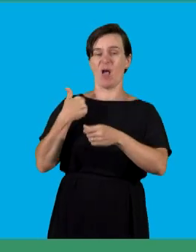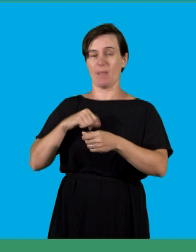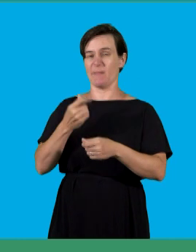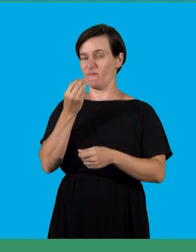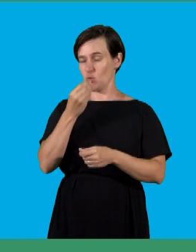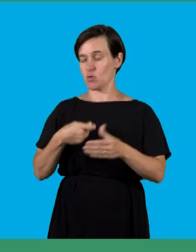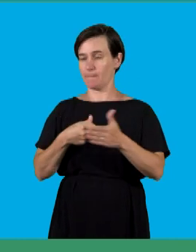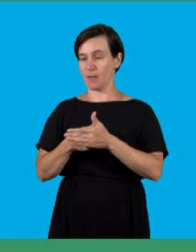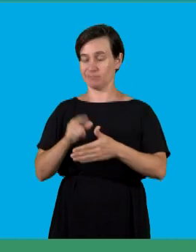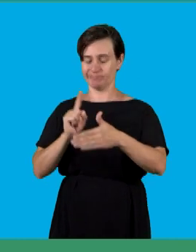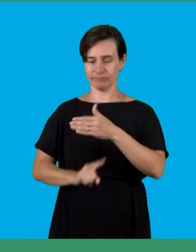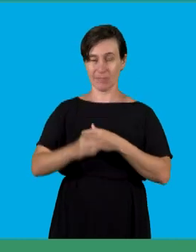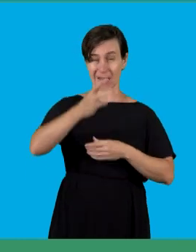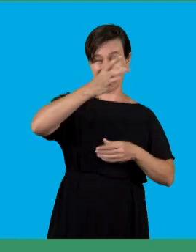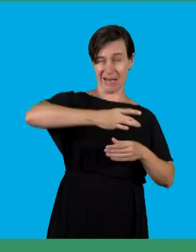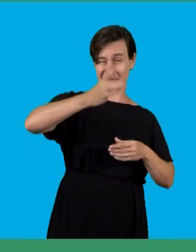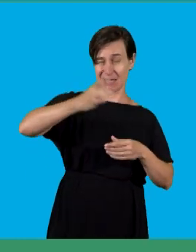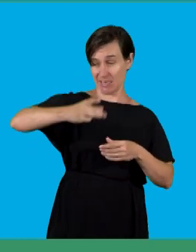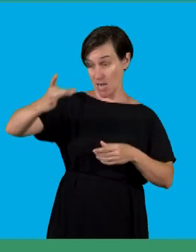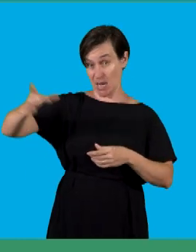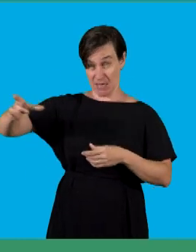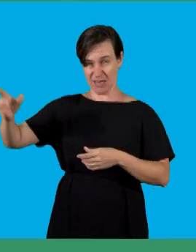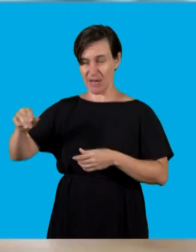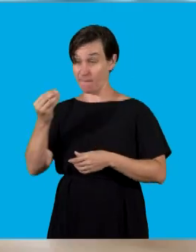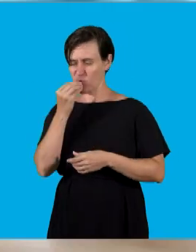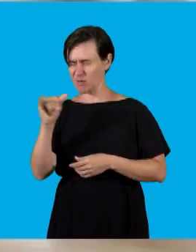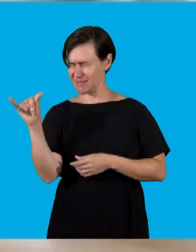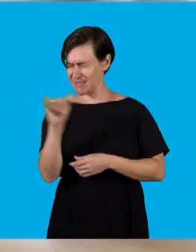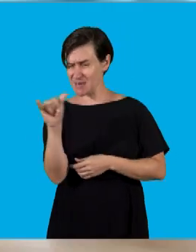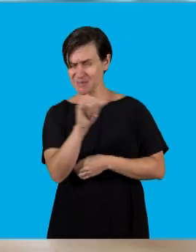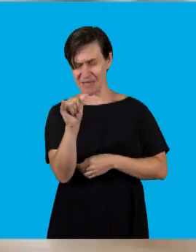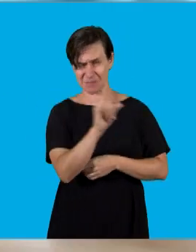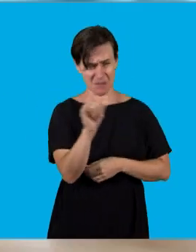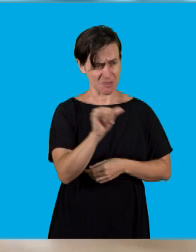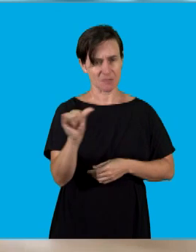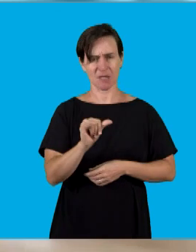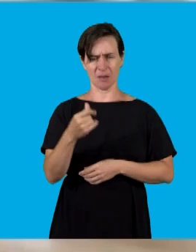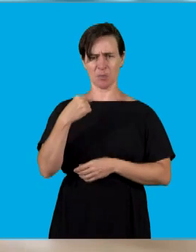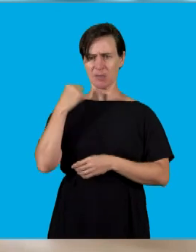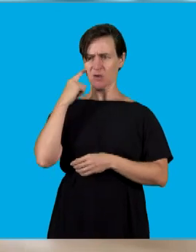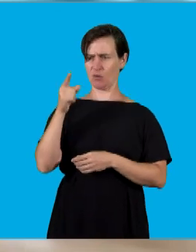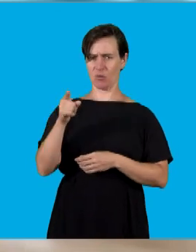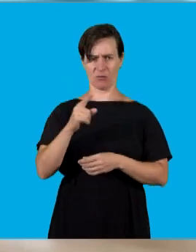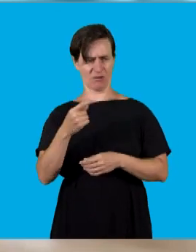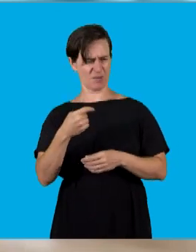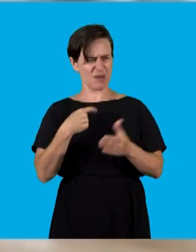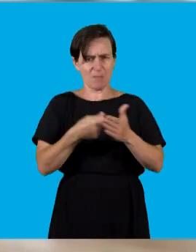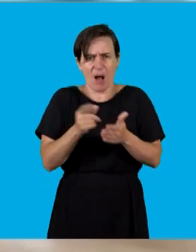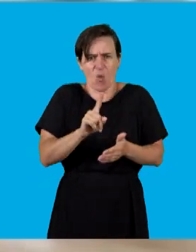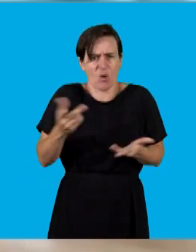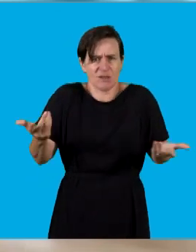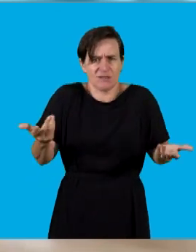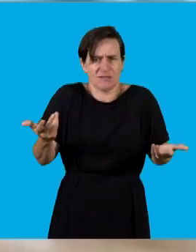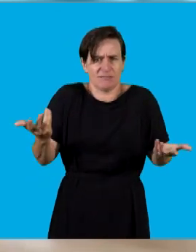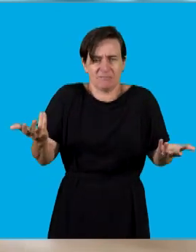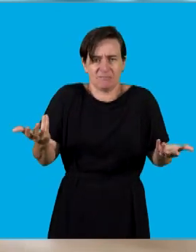shop and all the cans are packaged the same. It will be very difficult for you to know what exactly you are